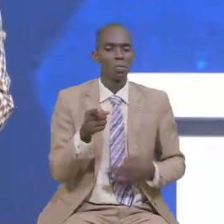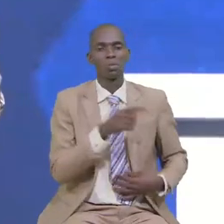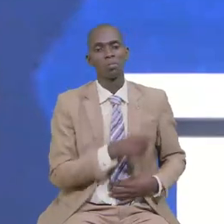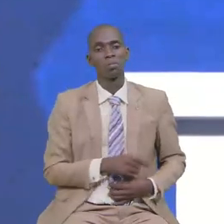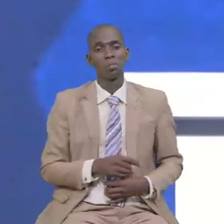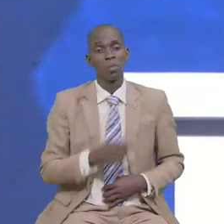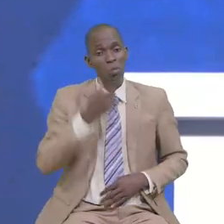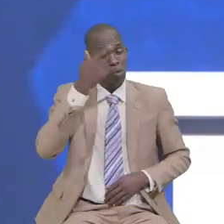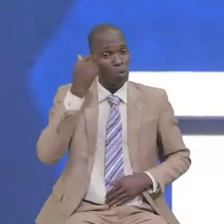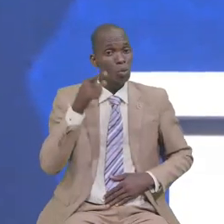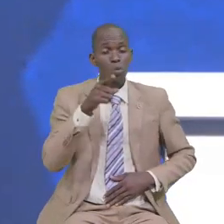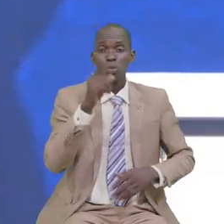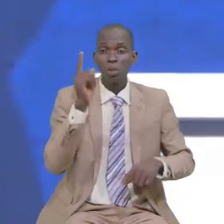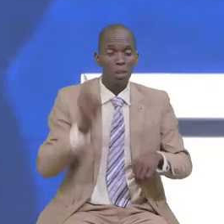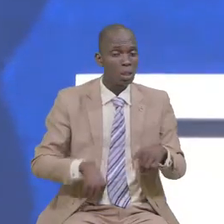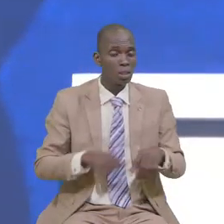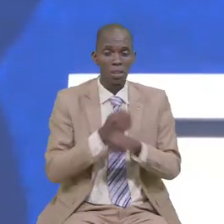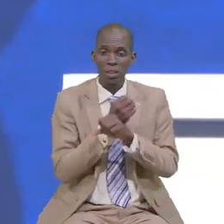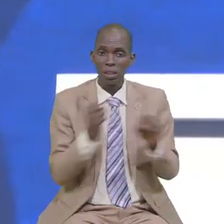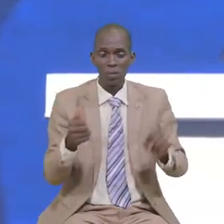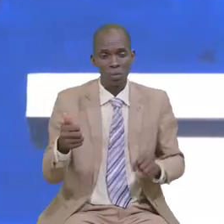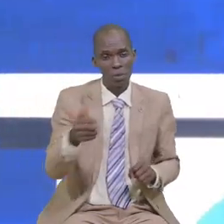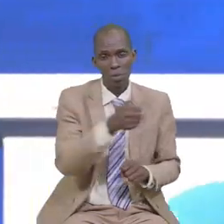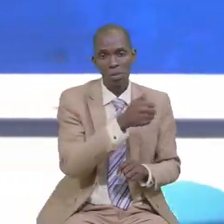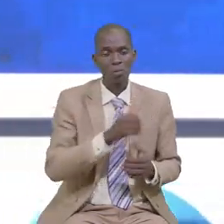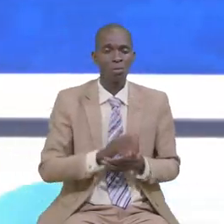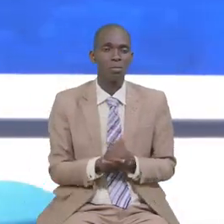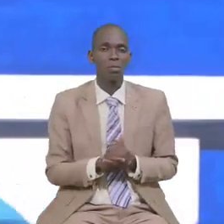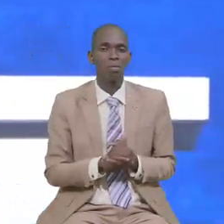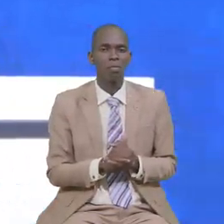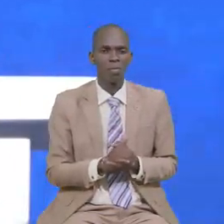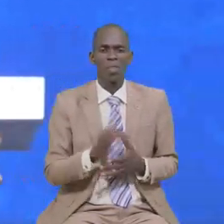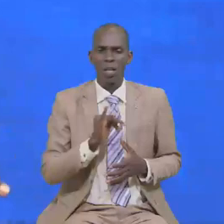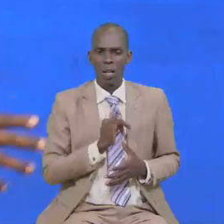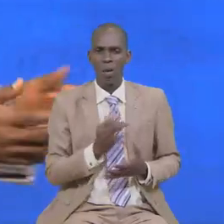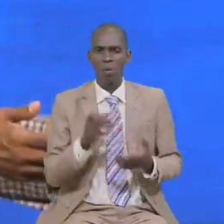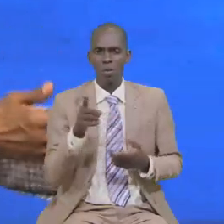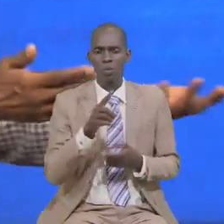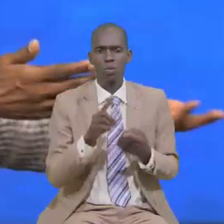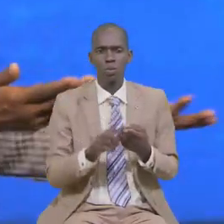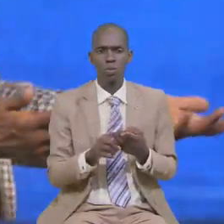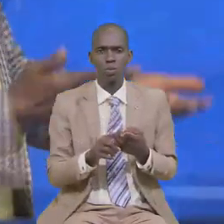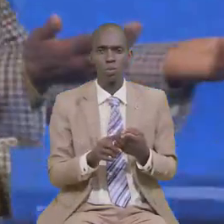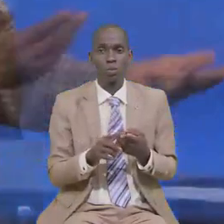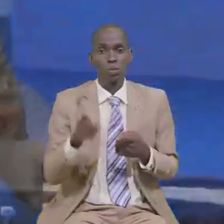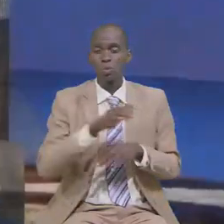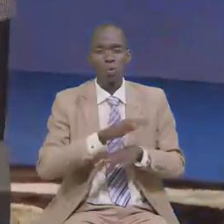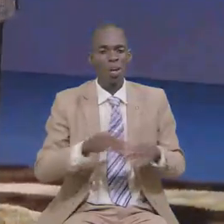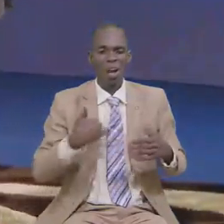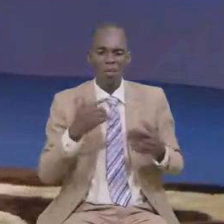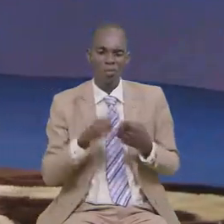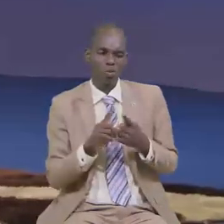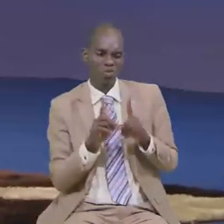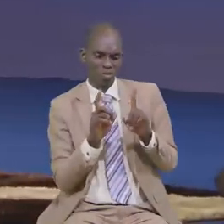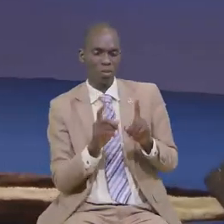Because you cannot save yourself. I want you to, you know, you don't even have to try. You can imagine.